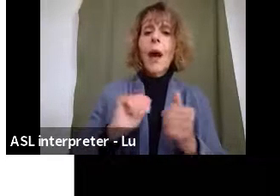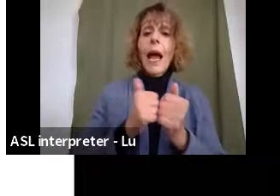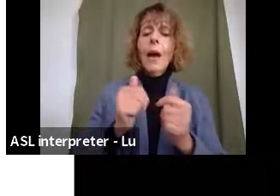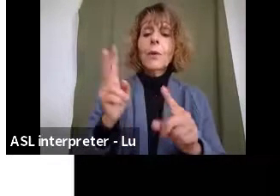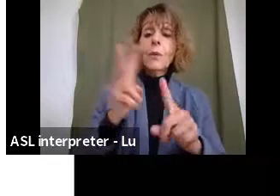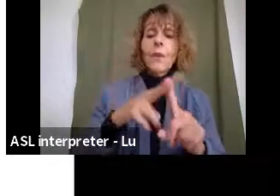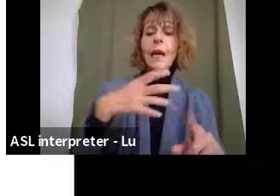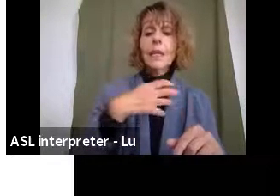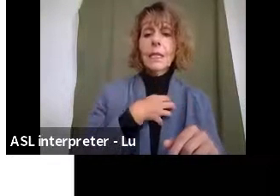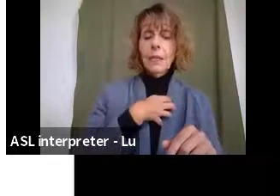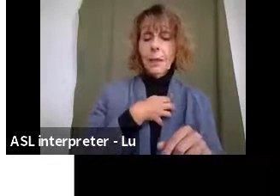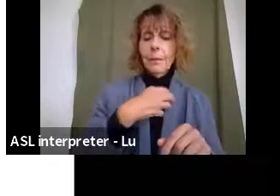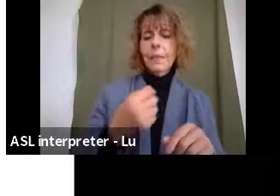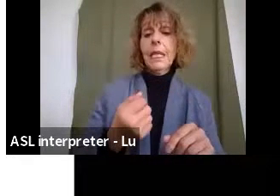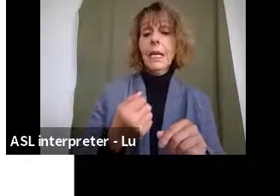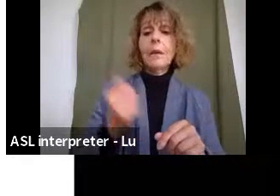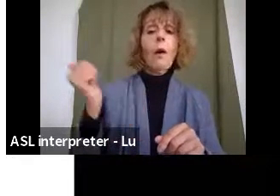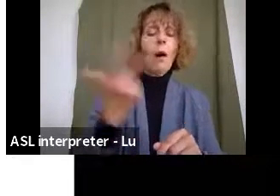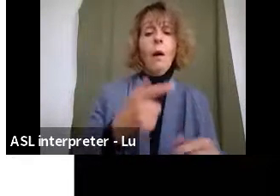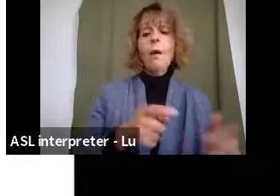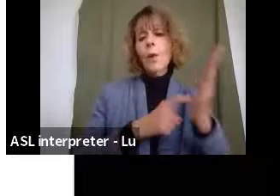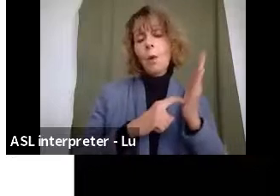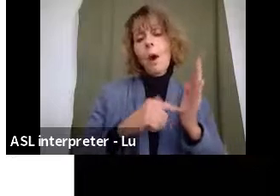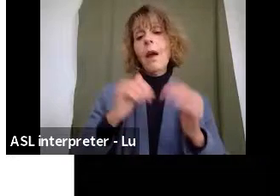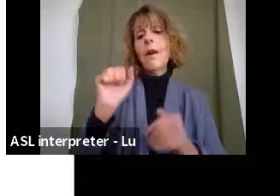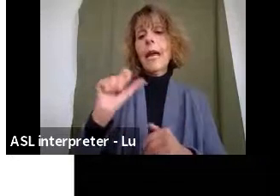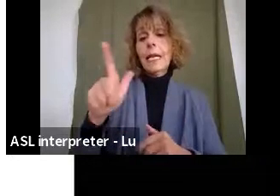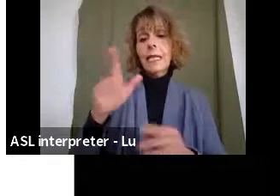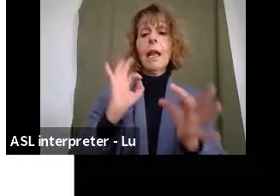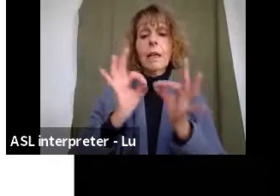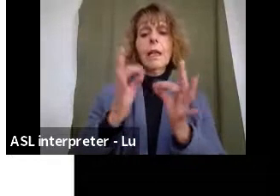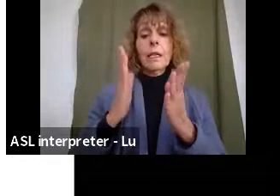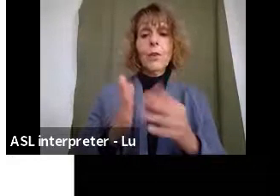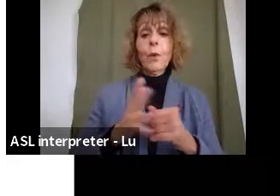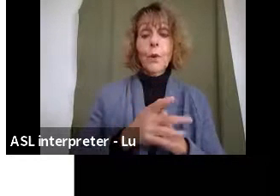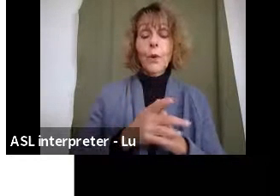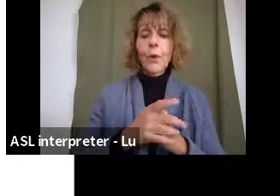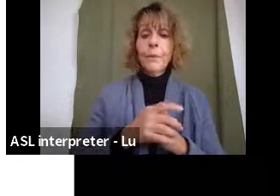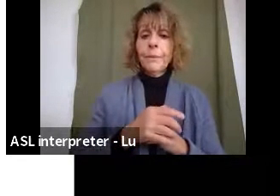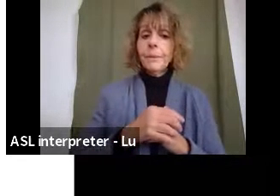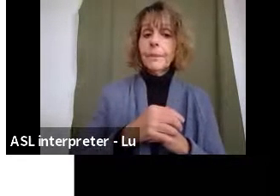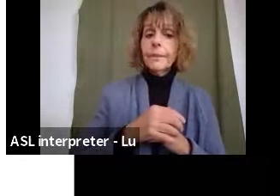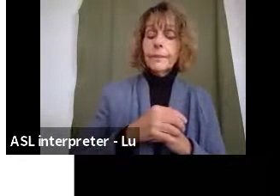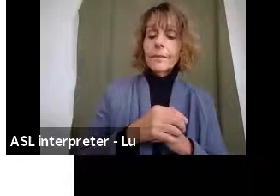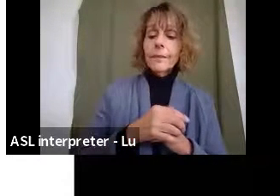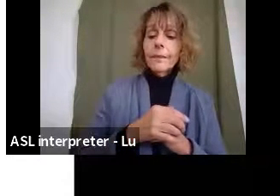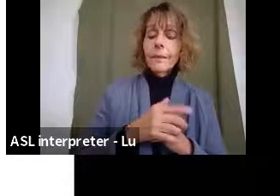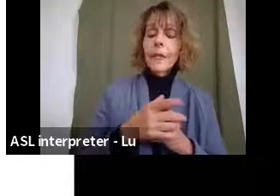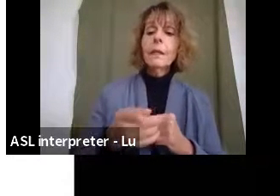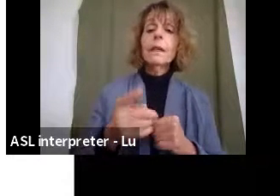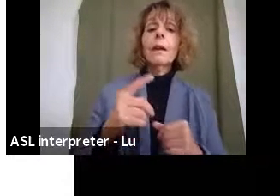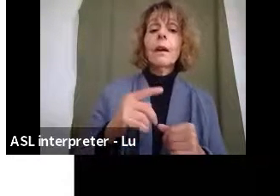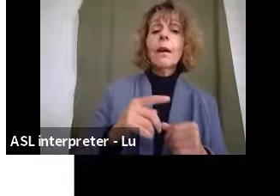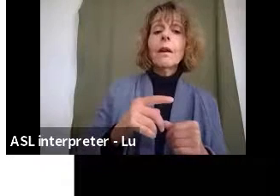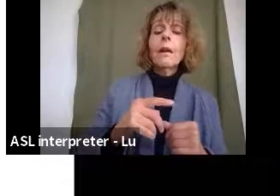having a discussion with the person about their complaint, because a complaint doesn't have to just be the person complains and then you sort of respond